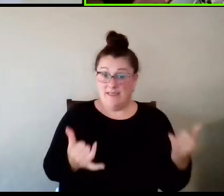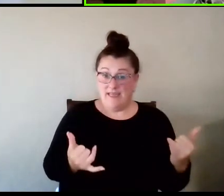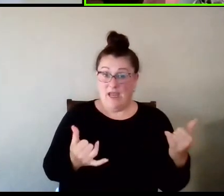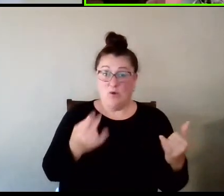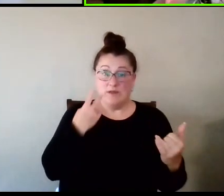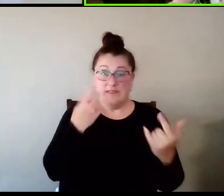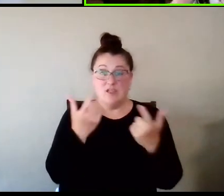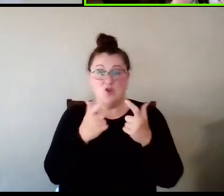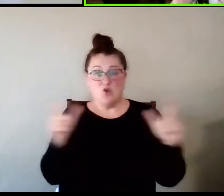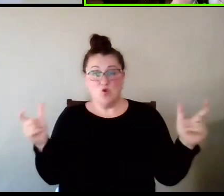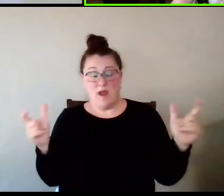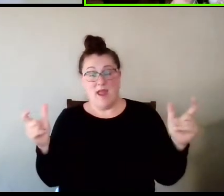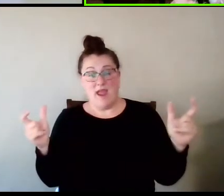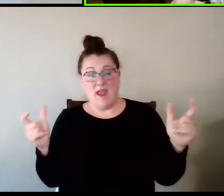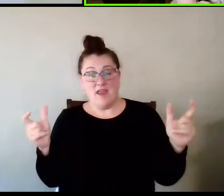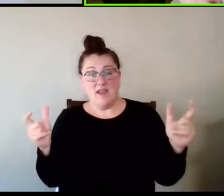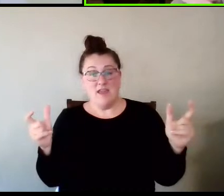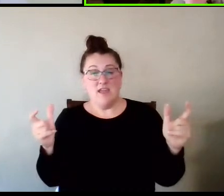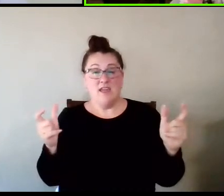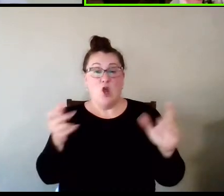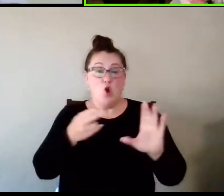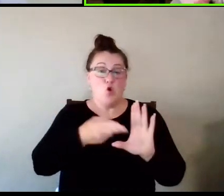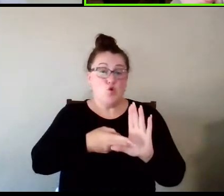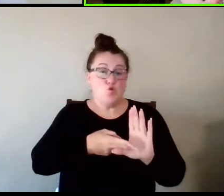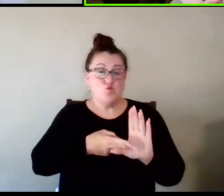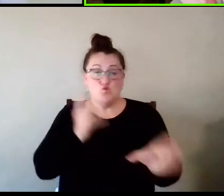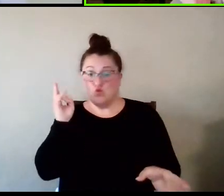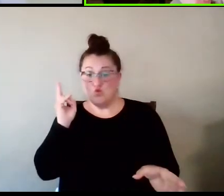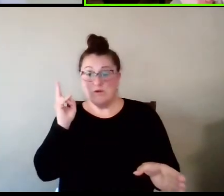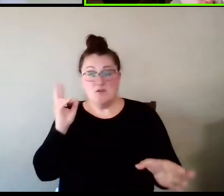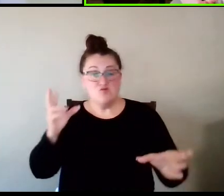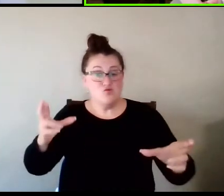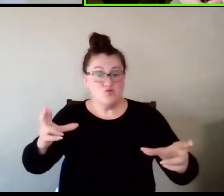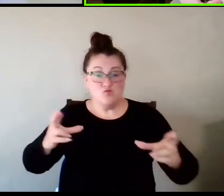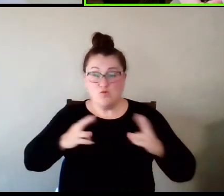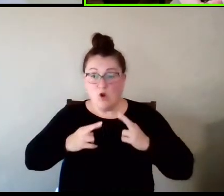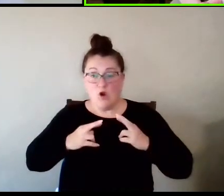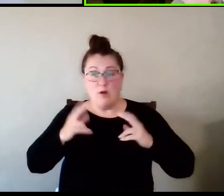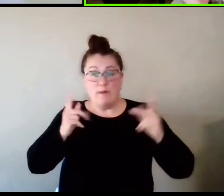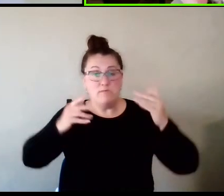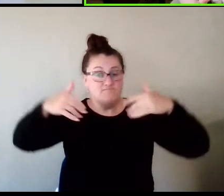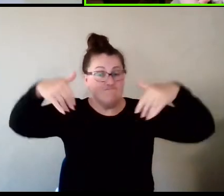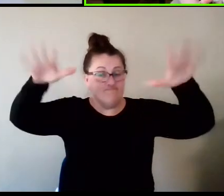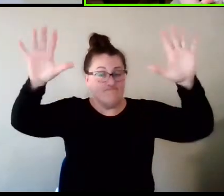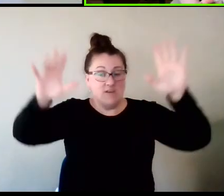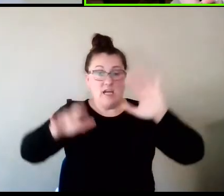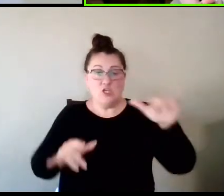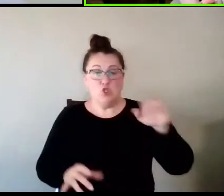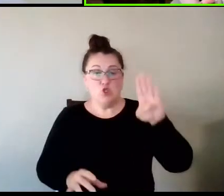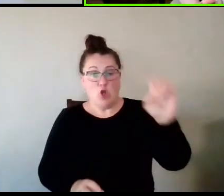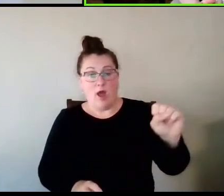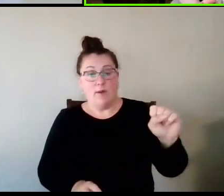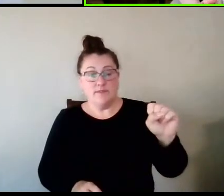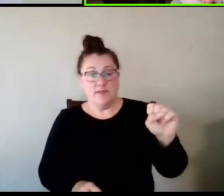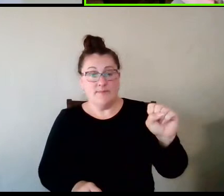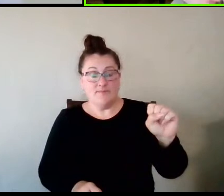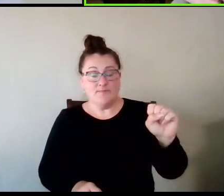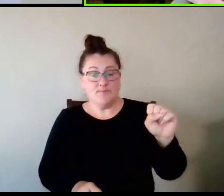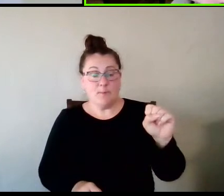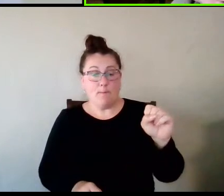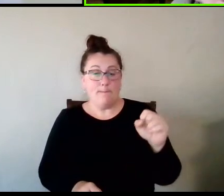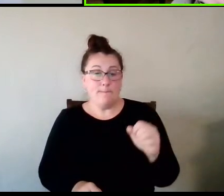great resignation and people giving up jobs. And some of it